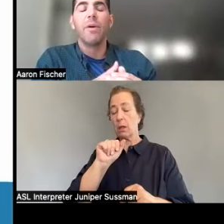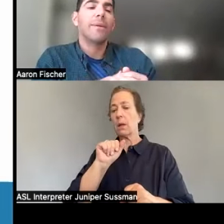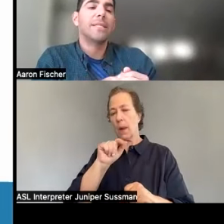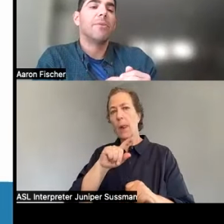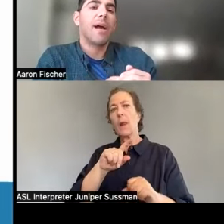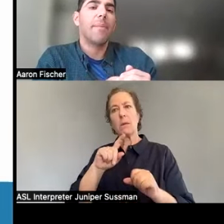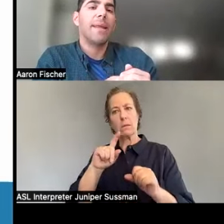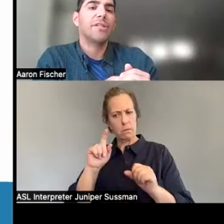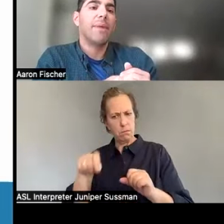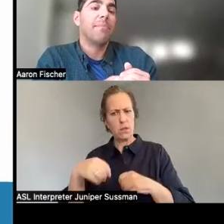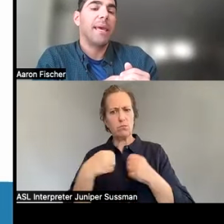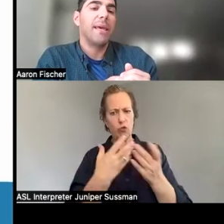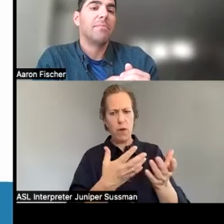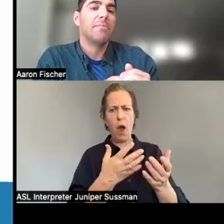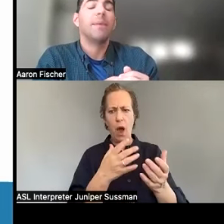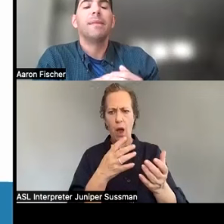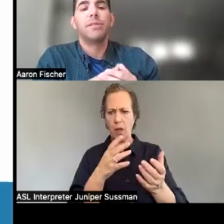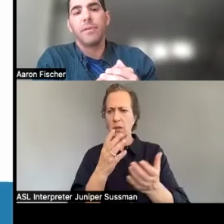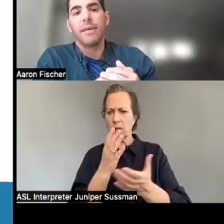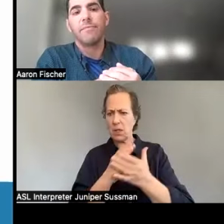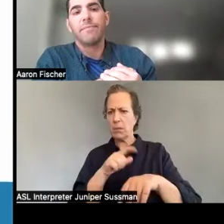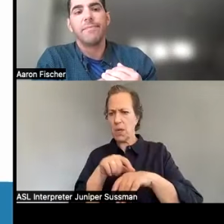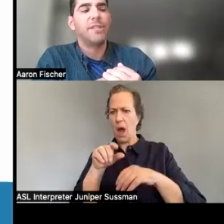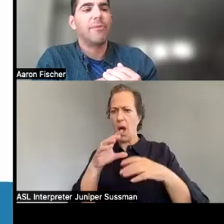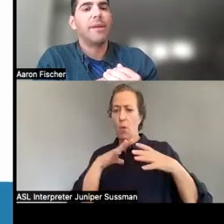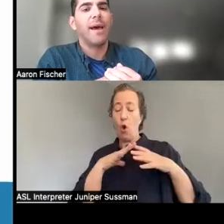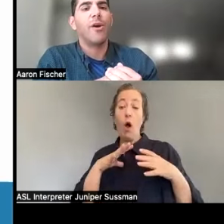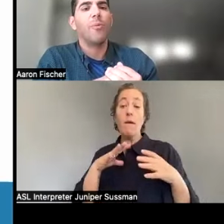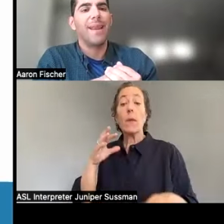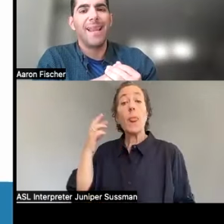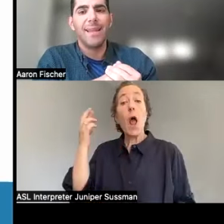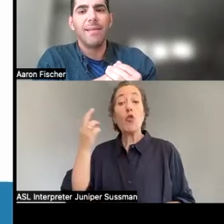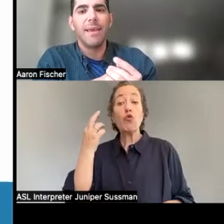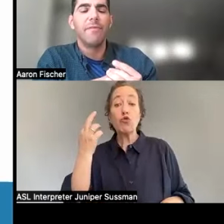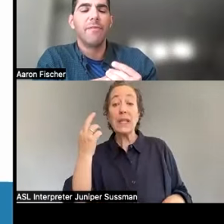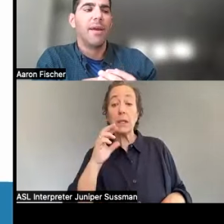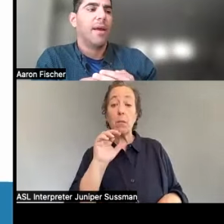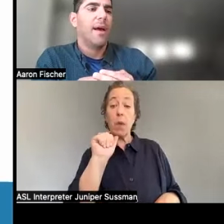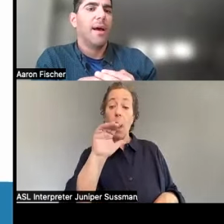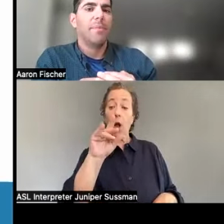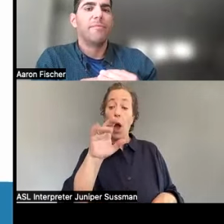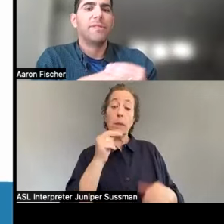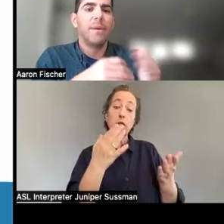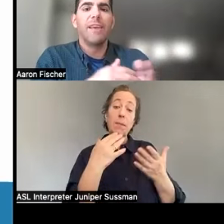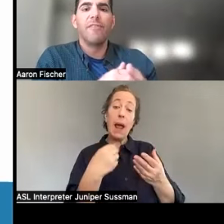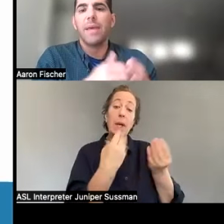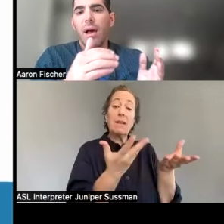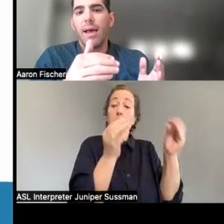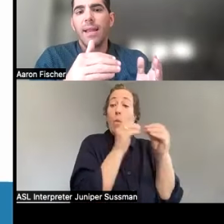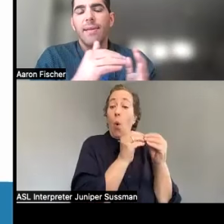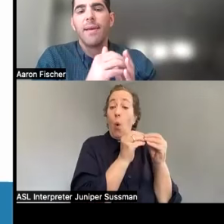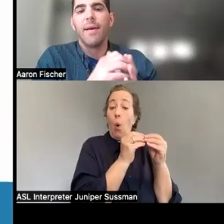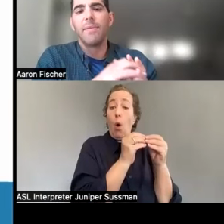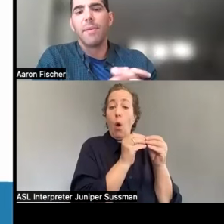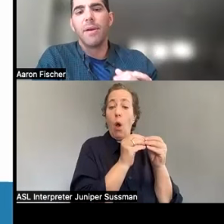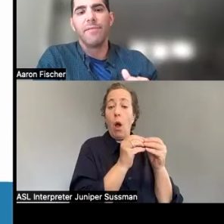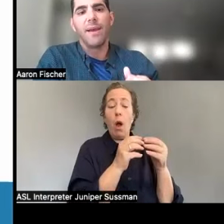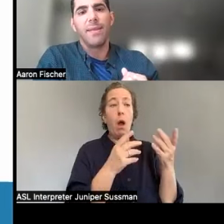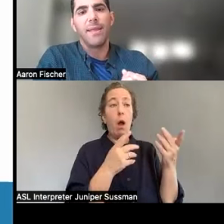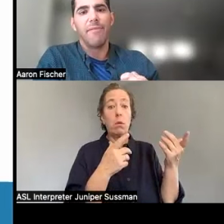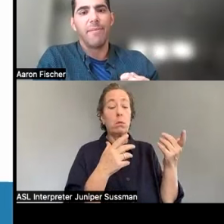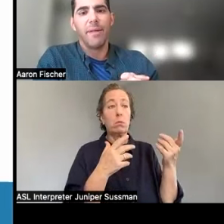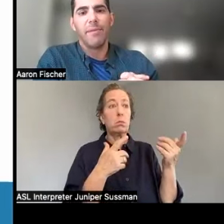leave. Well, a reasonable accommodation might be some additional leave, generally not open-ended leave, but some relief beyond the